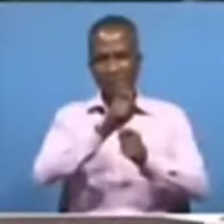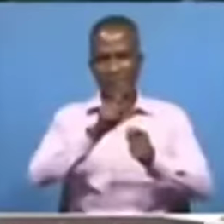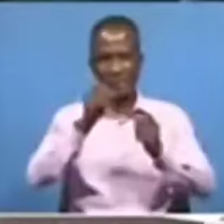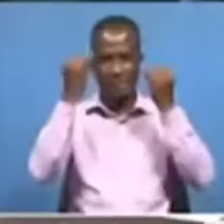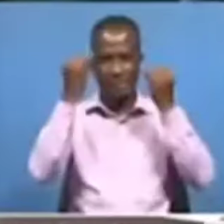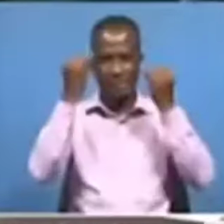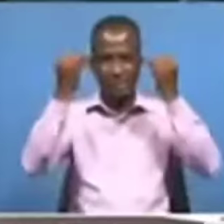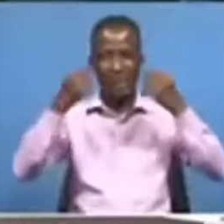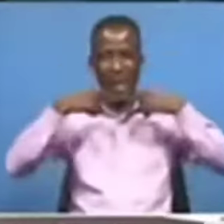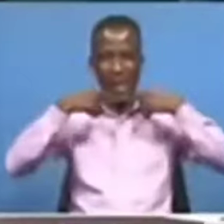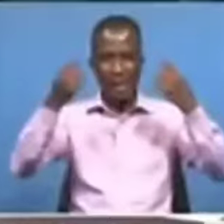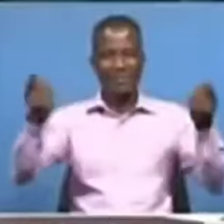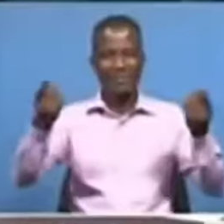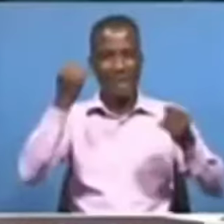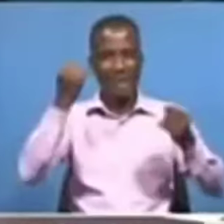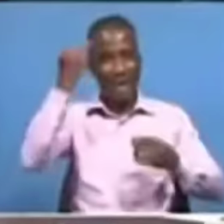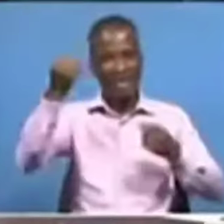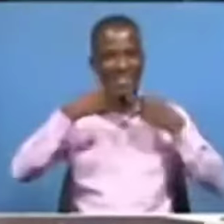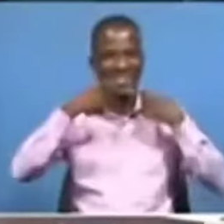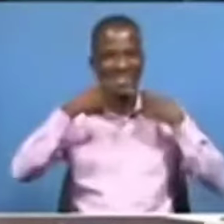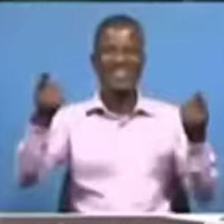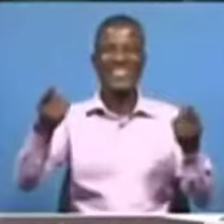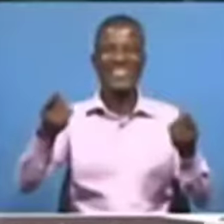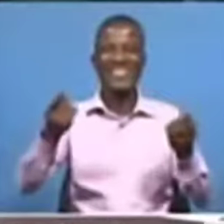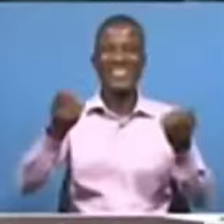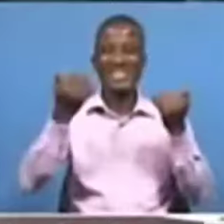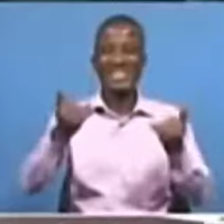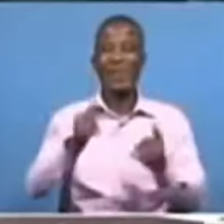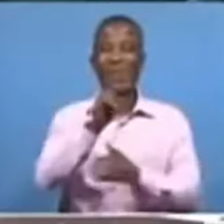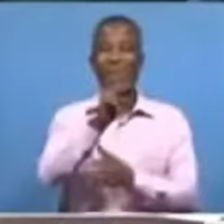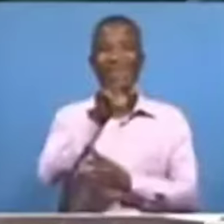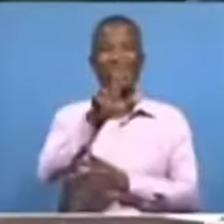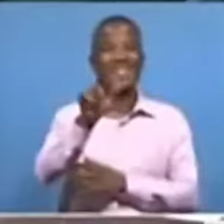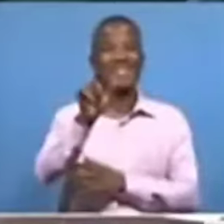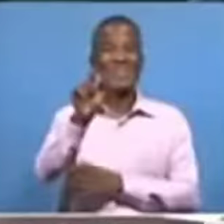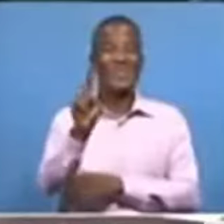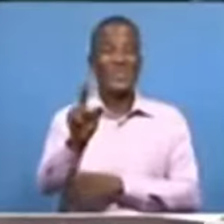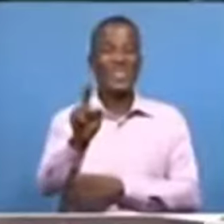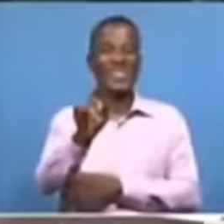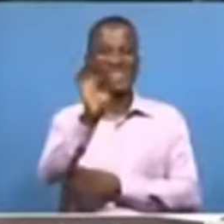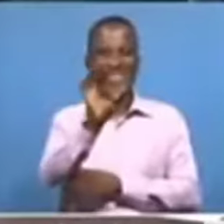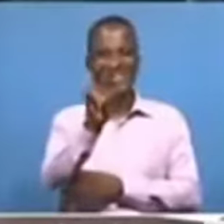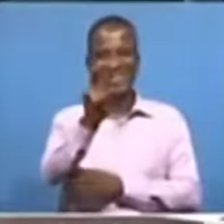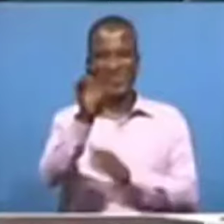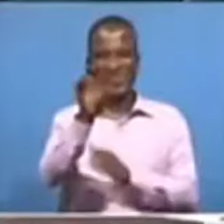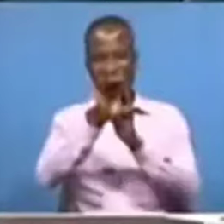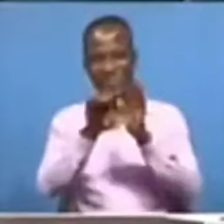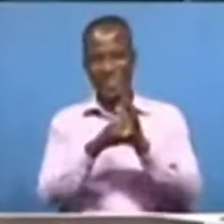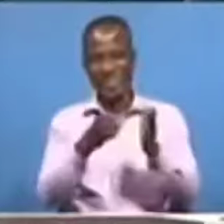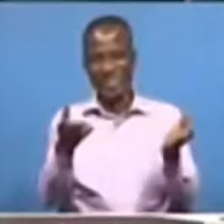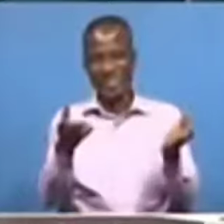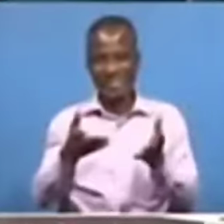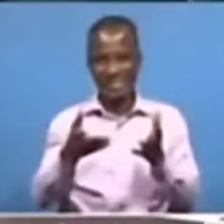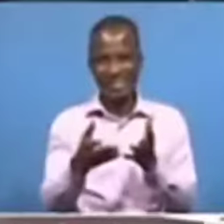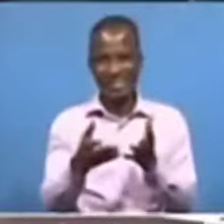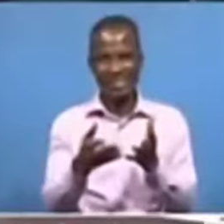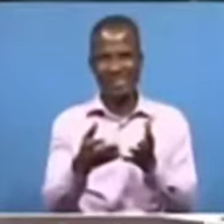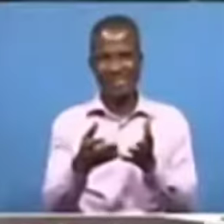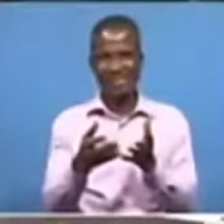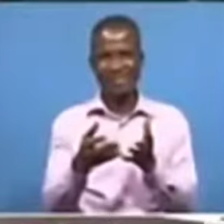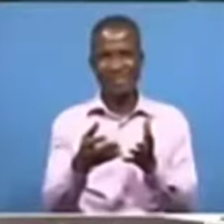decision. And Article 1331 of the 1992 Constitution and the decisions